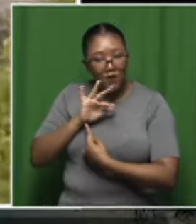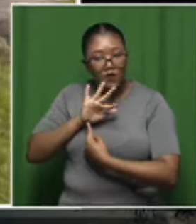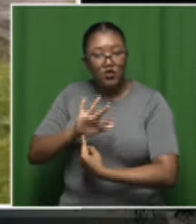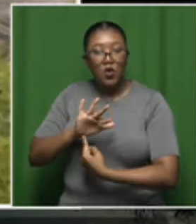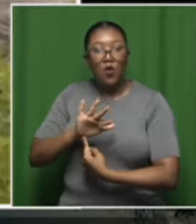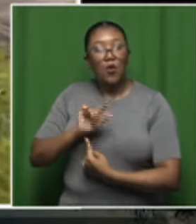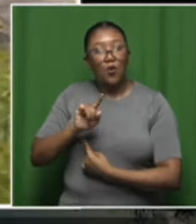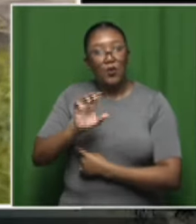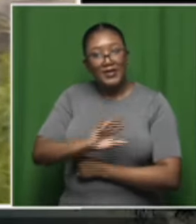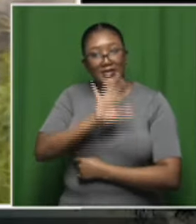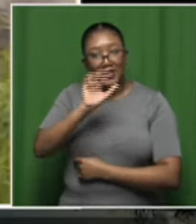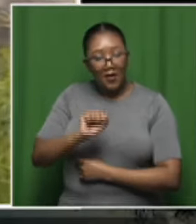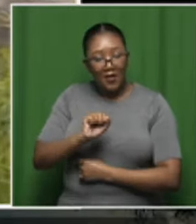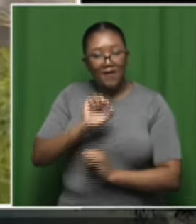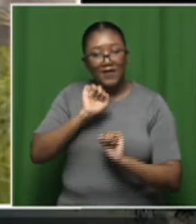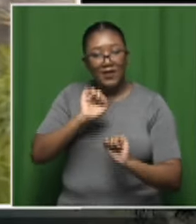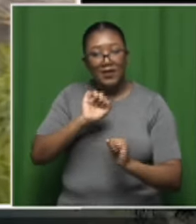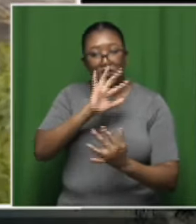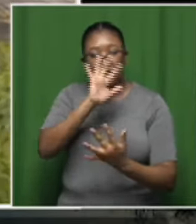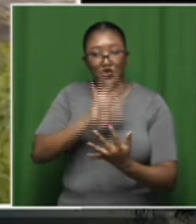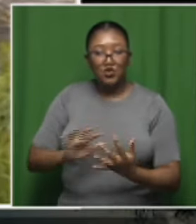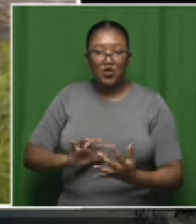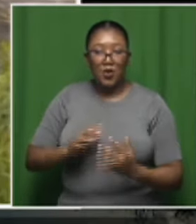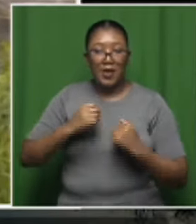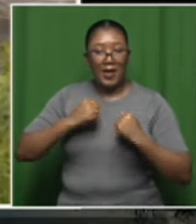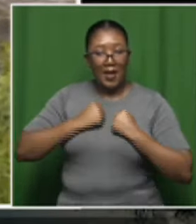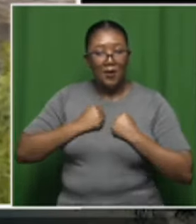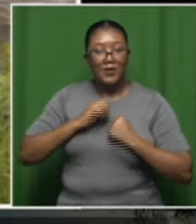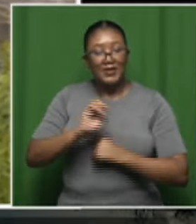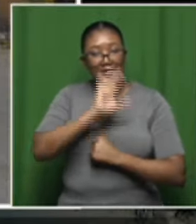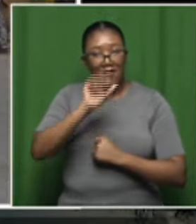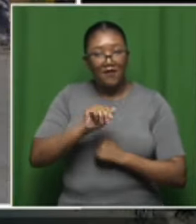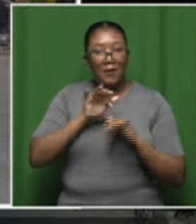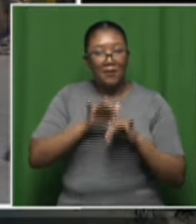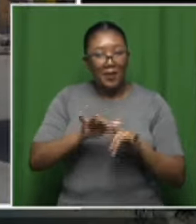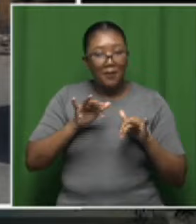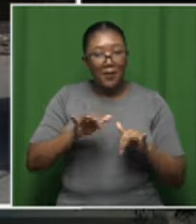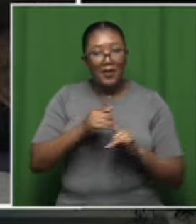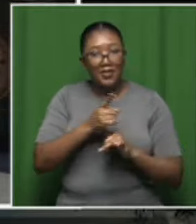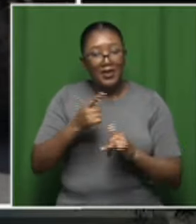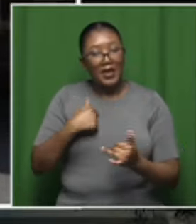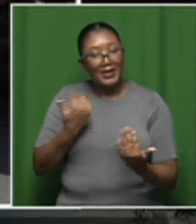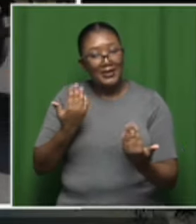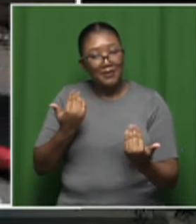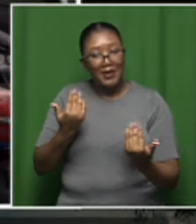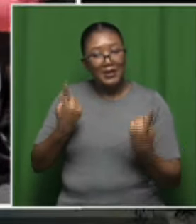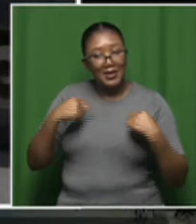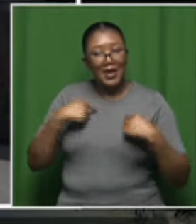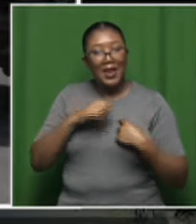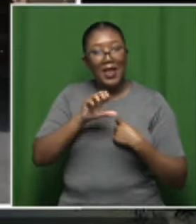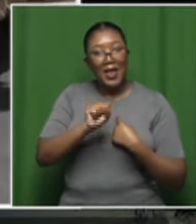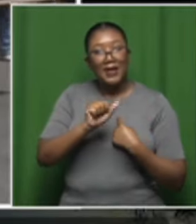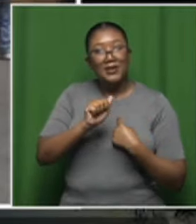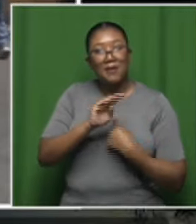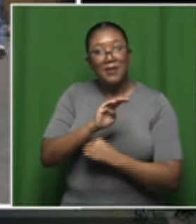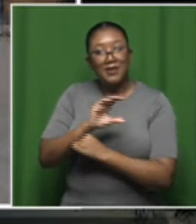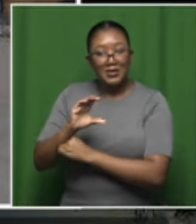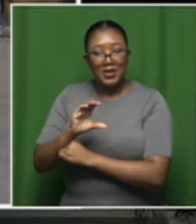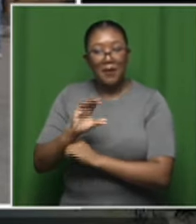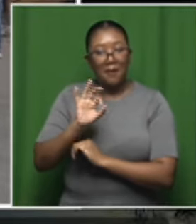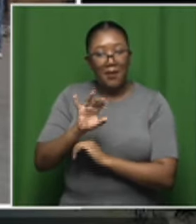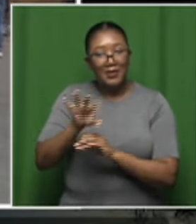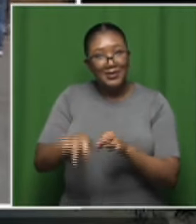a South African story close to home, and South Africans expect us, SABC, to